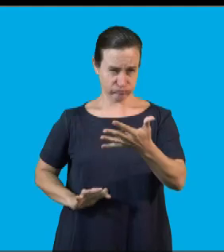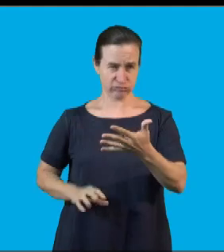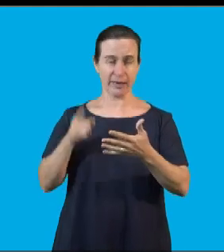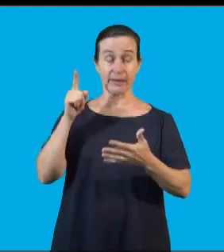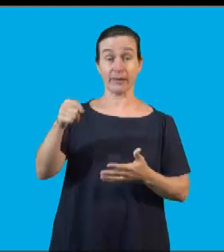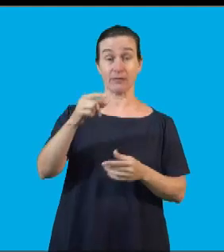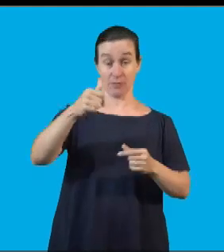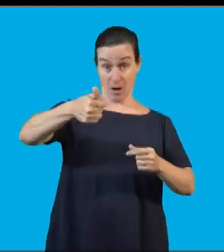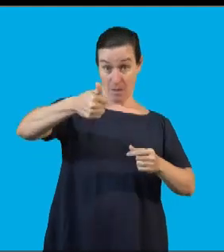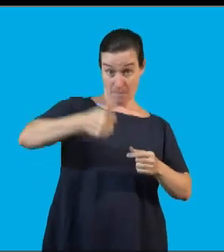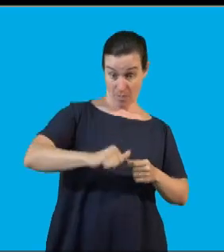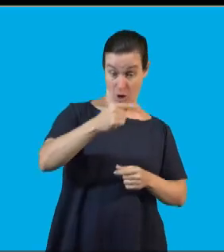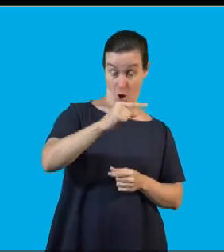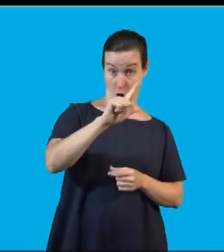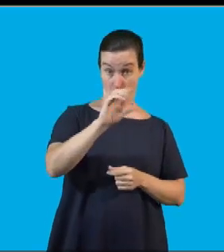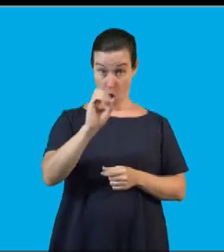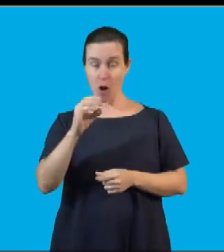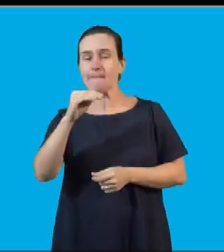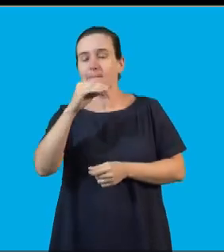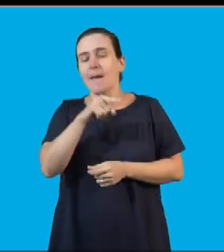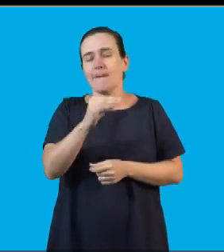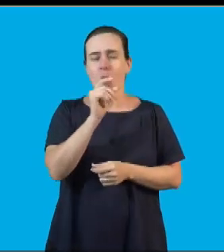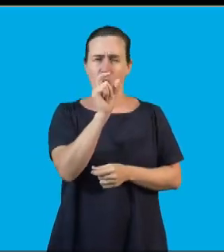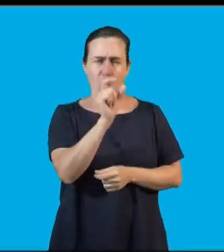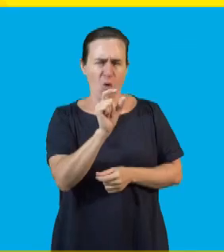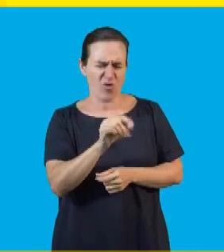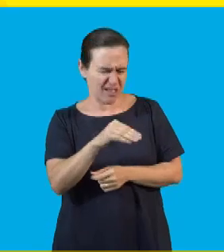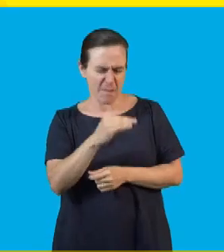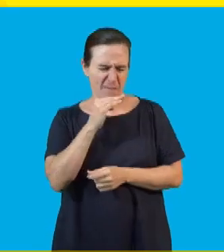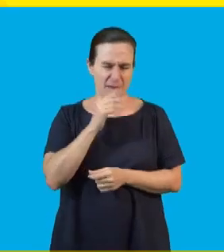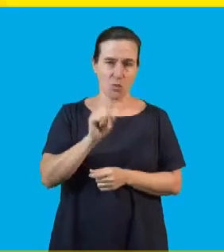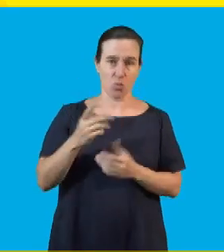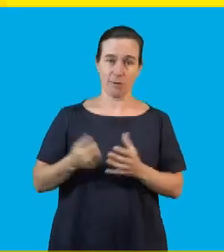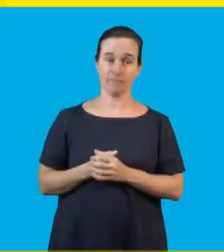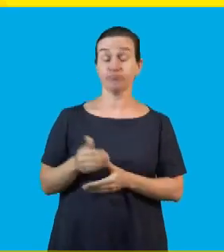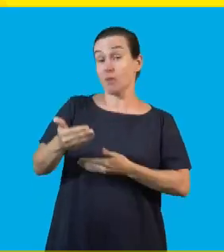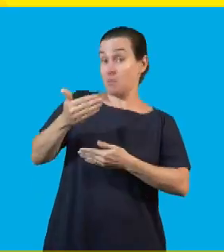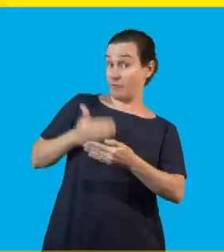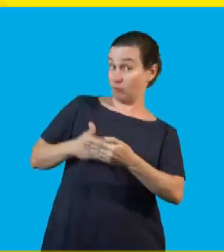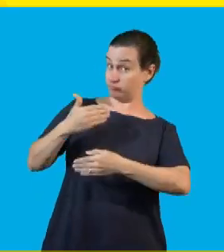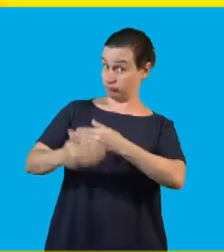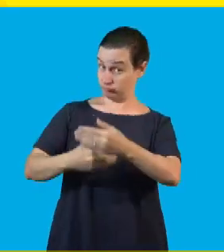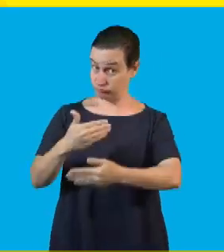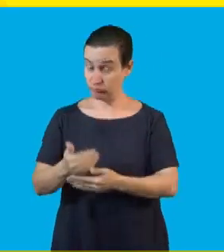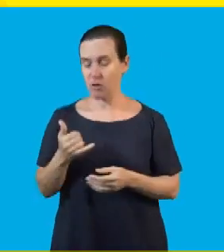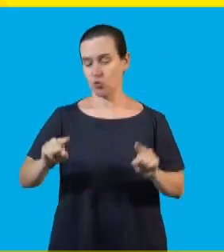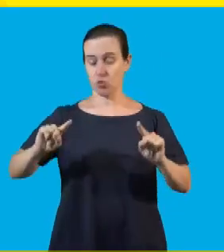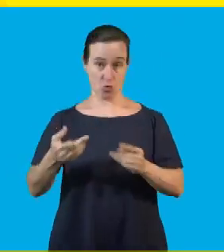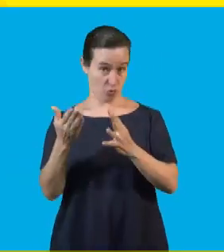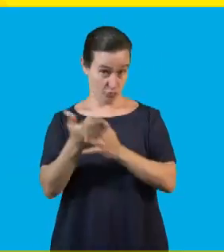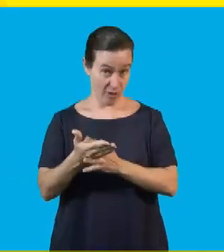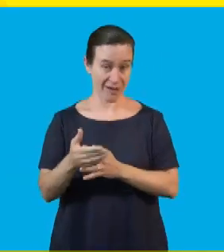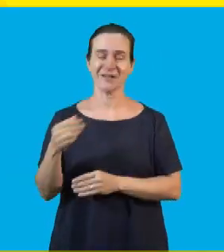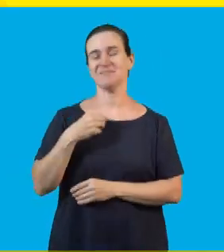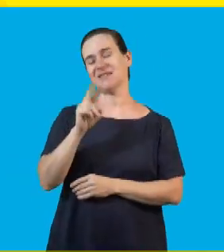find the glossary. This will help you in answering your questions. Now, before we continue with the rest of our lesson, let's go for a